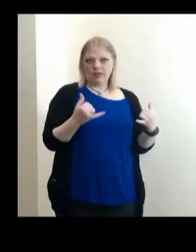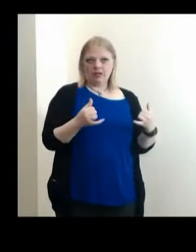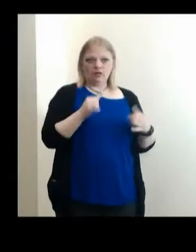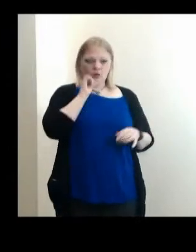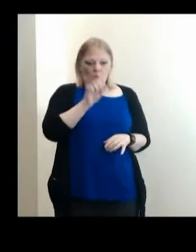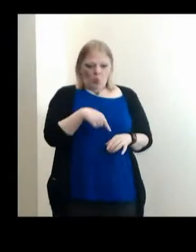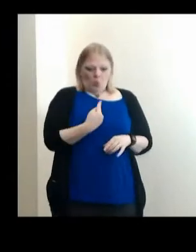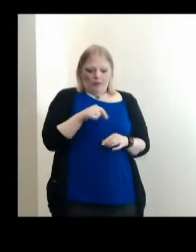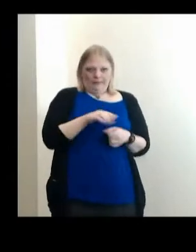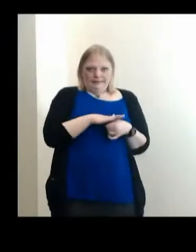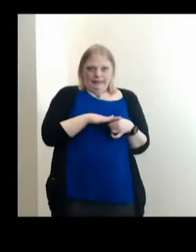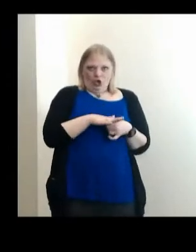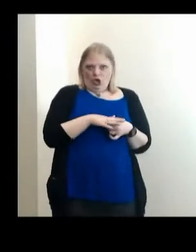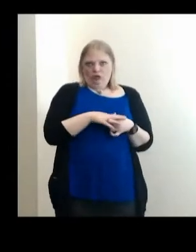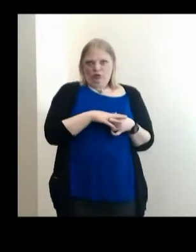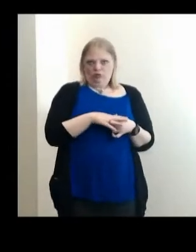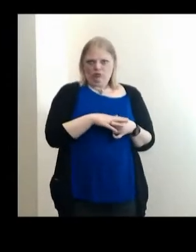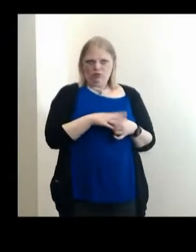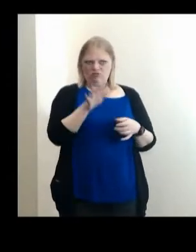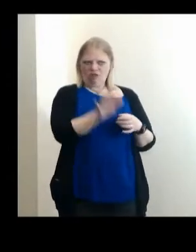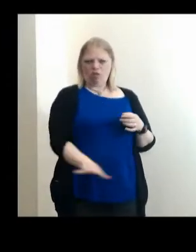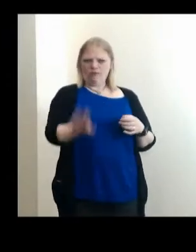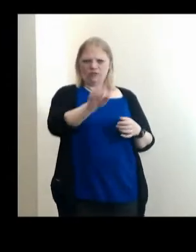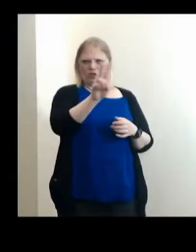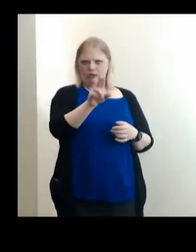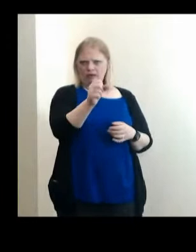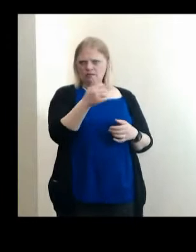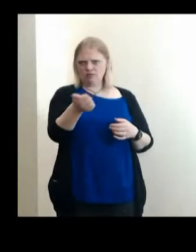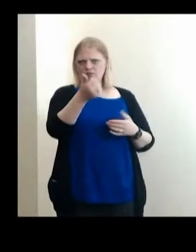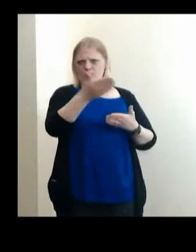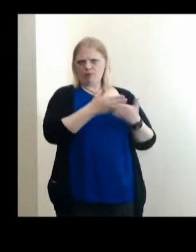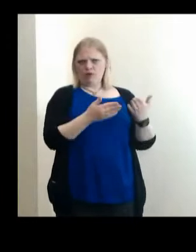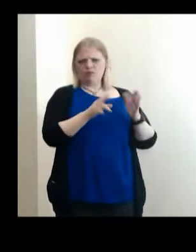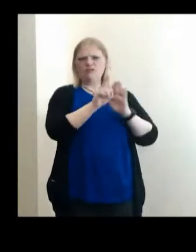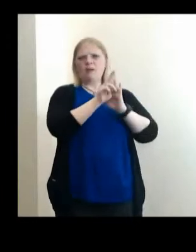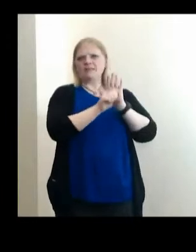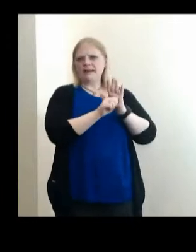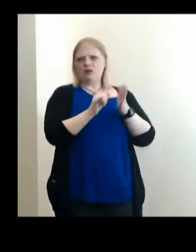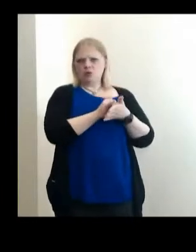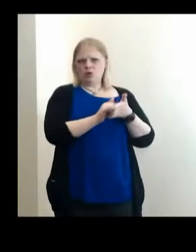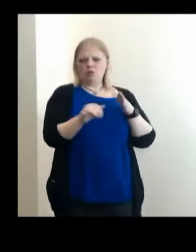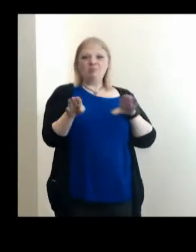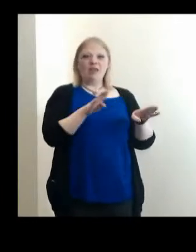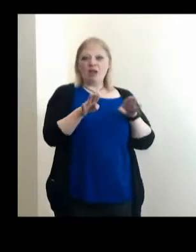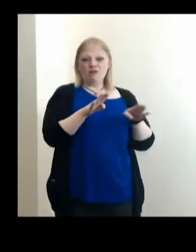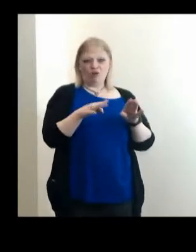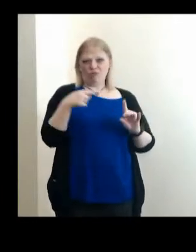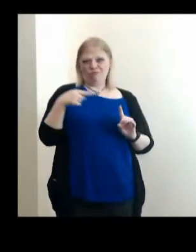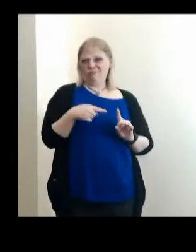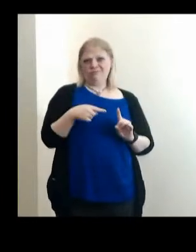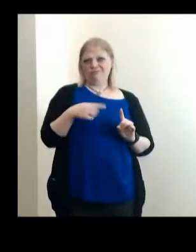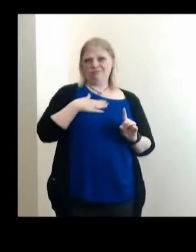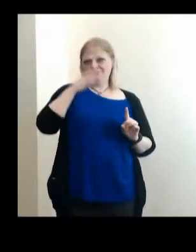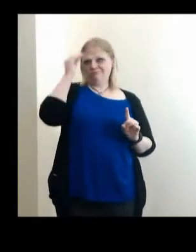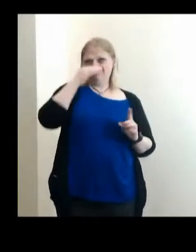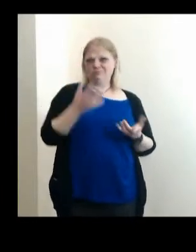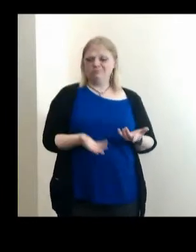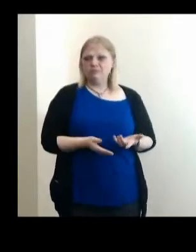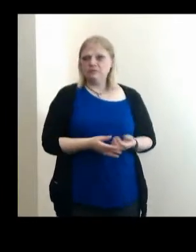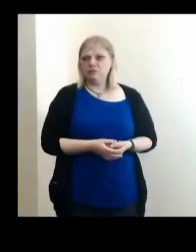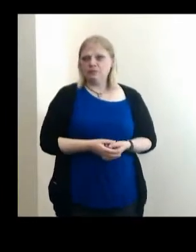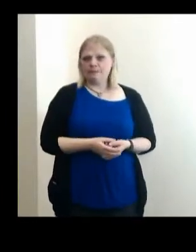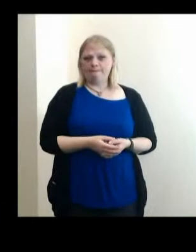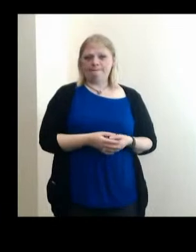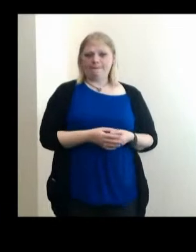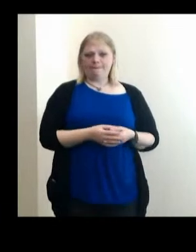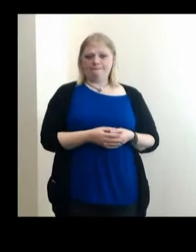only in this region. It's truthfully across the United States and other parts of upstate New York. Behavior, I think, is a driving factor. We know that